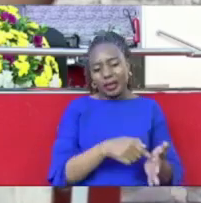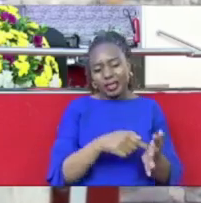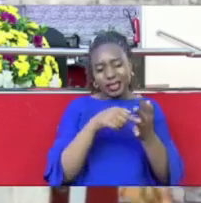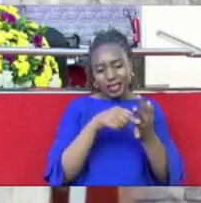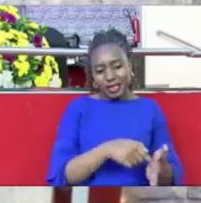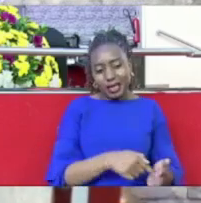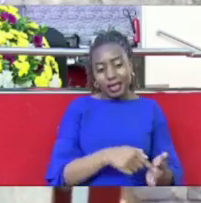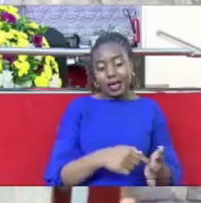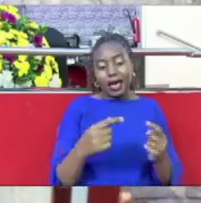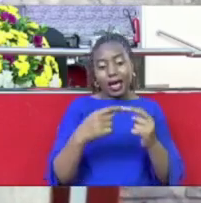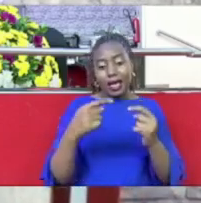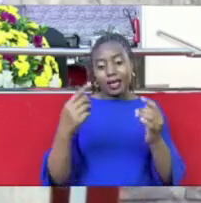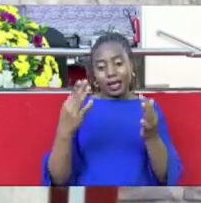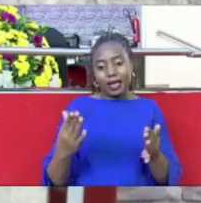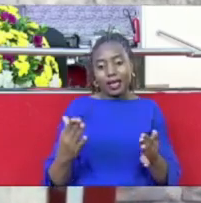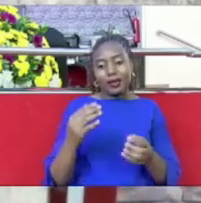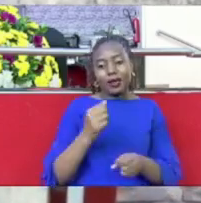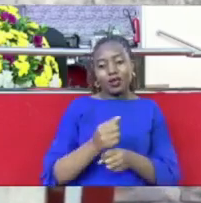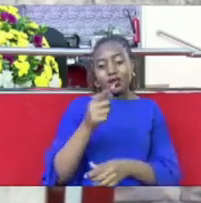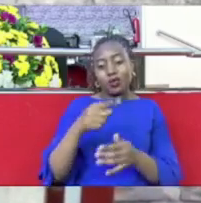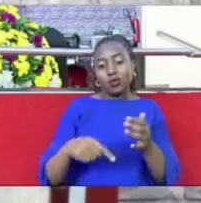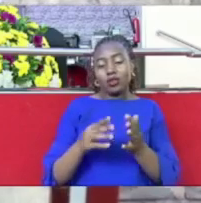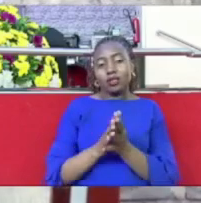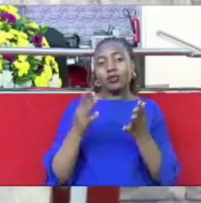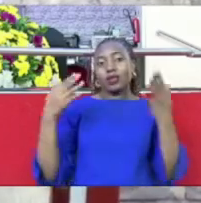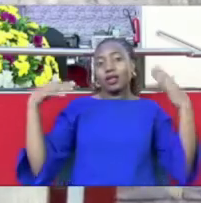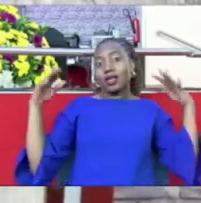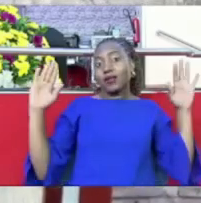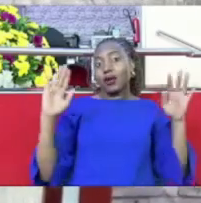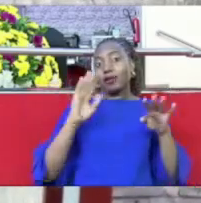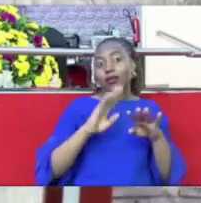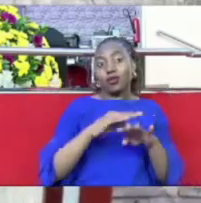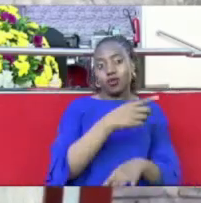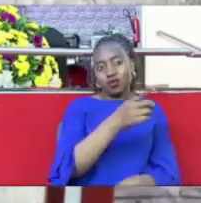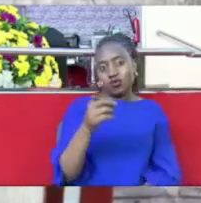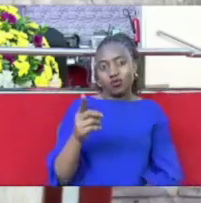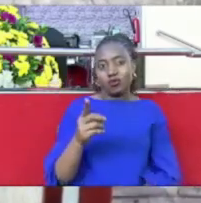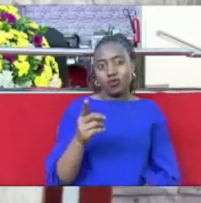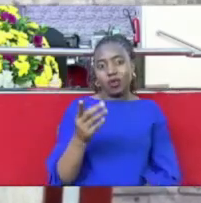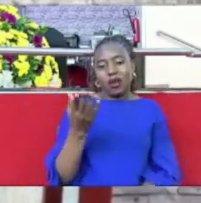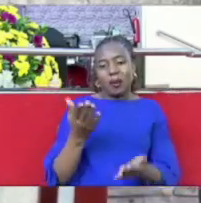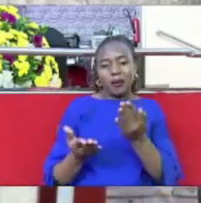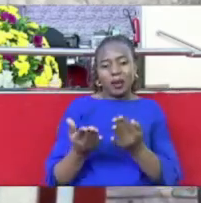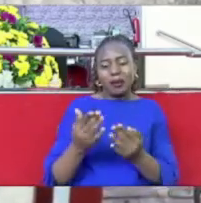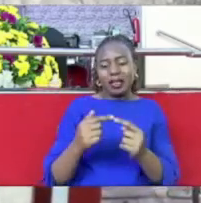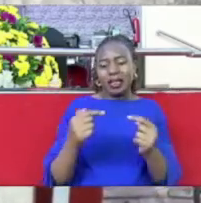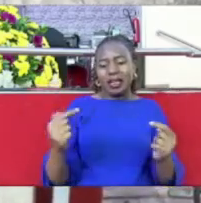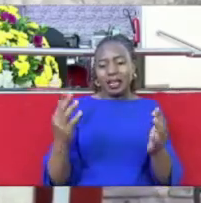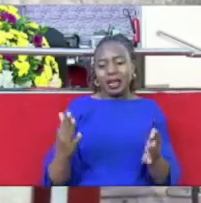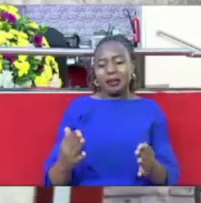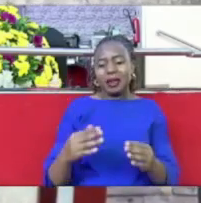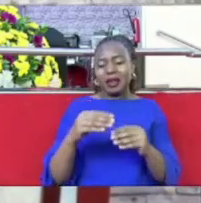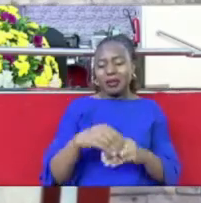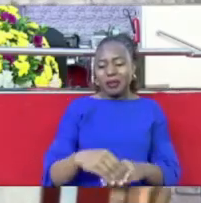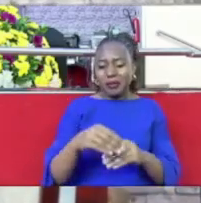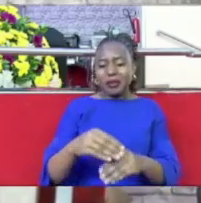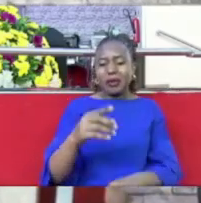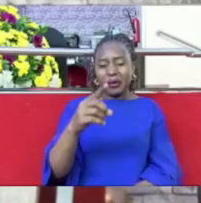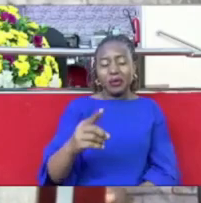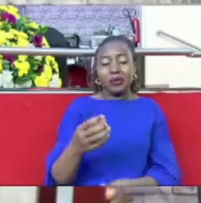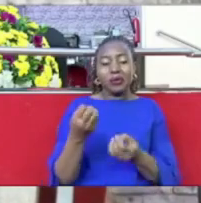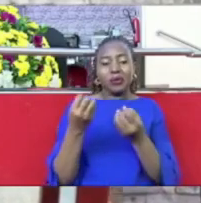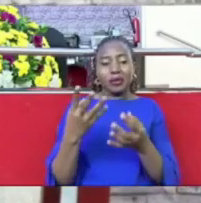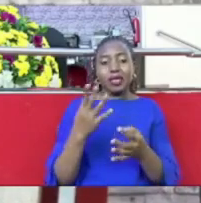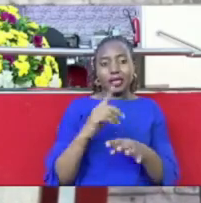give up on you. Kwamba unaendelea bila kukata tamaa. He's pursued you in many ways. Amekufuata kwa njia nyingi. Akakunyang'anya